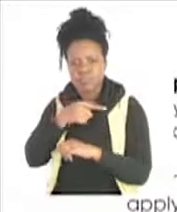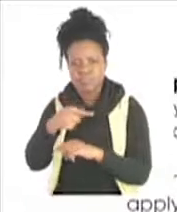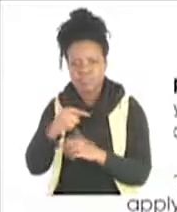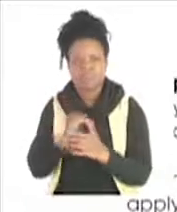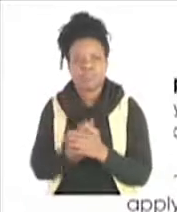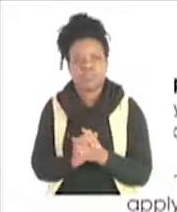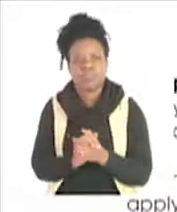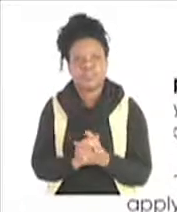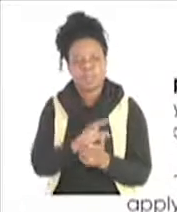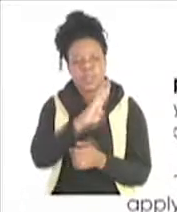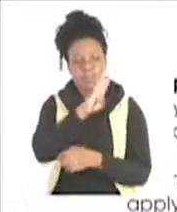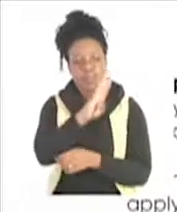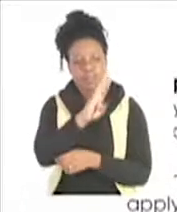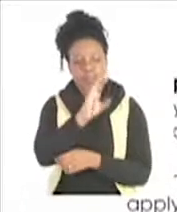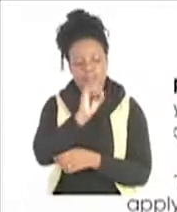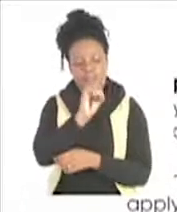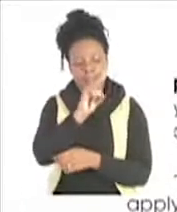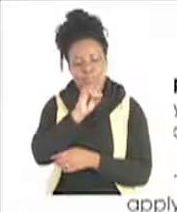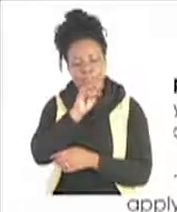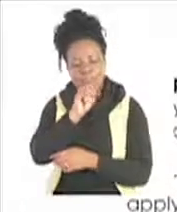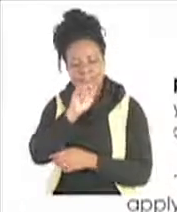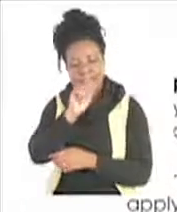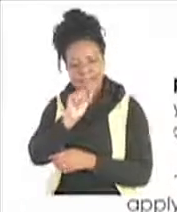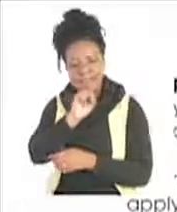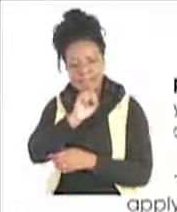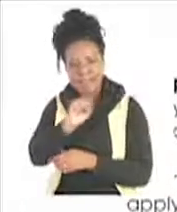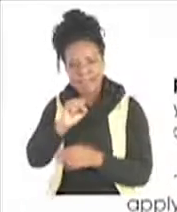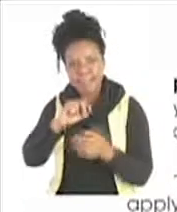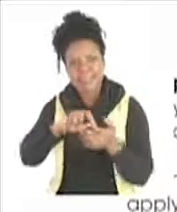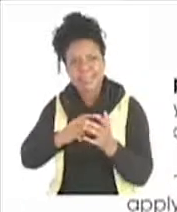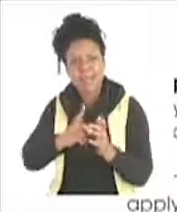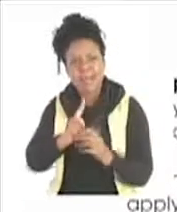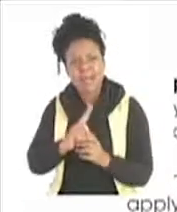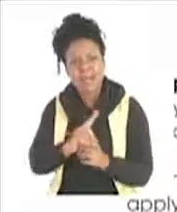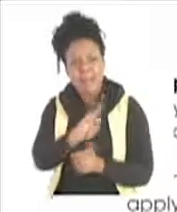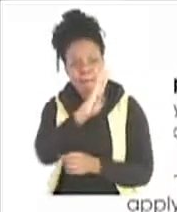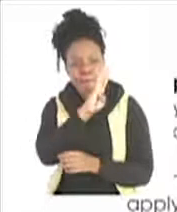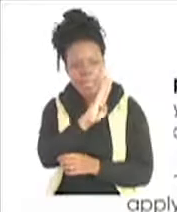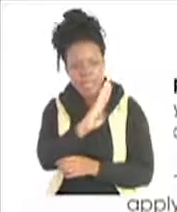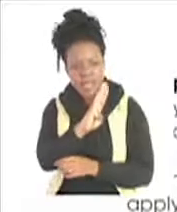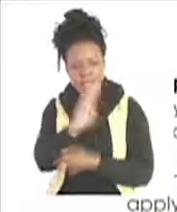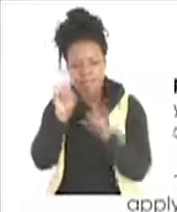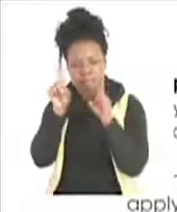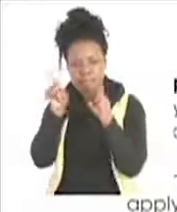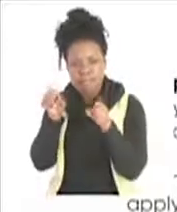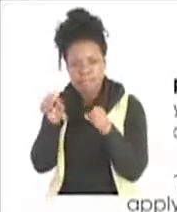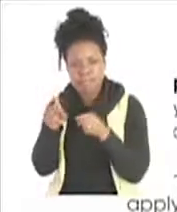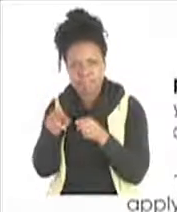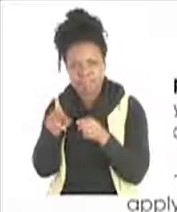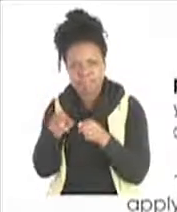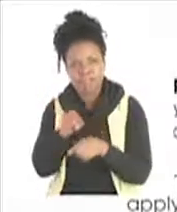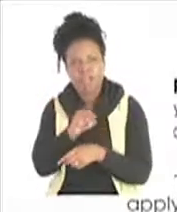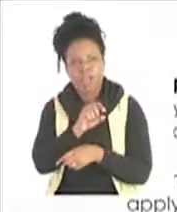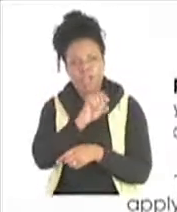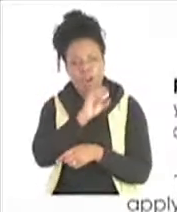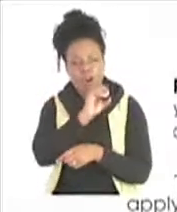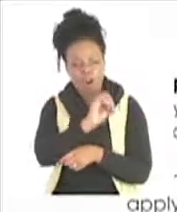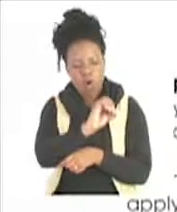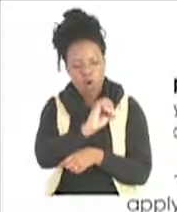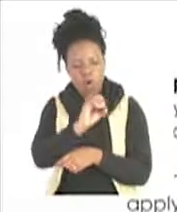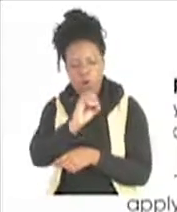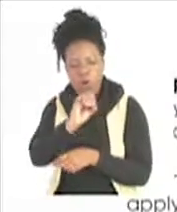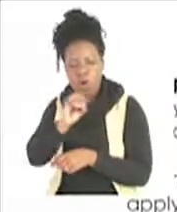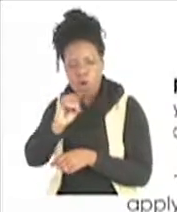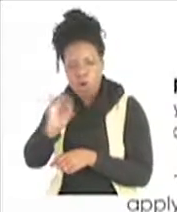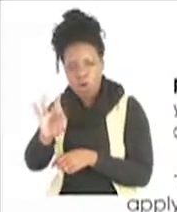for? The B stands for brackets, the O stands for of, the